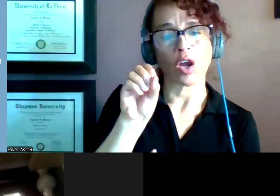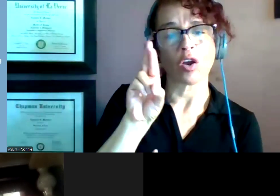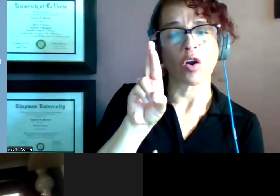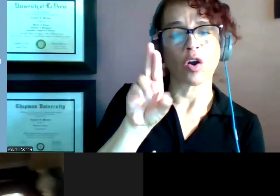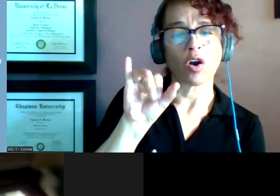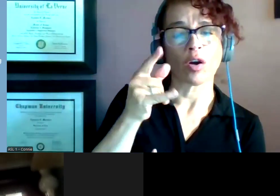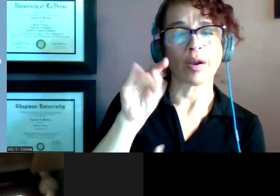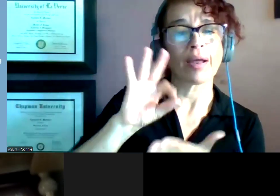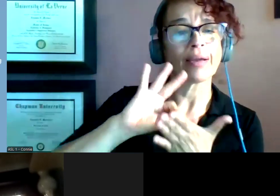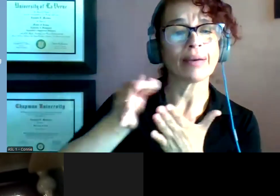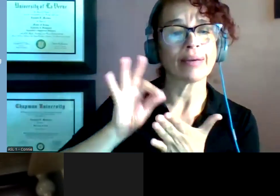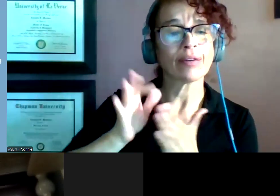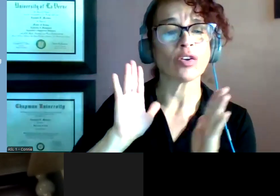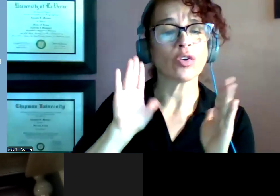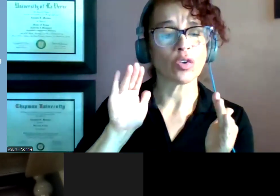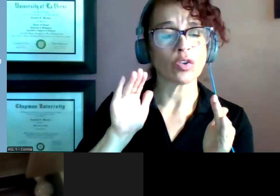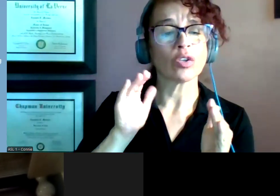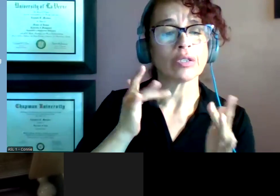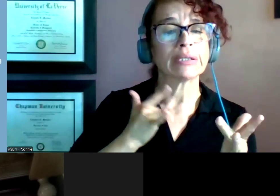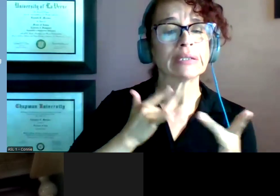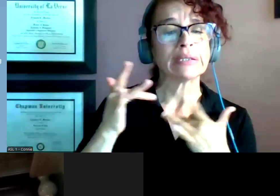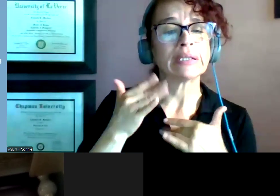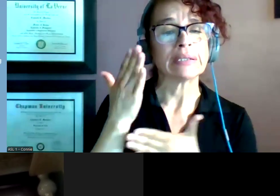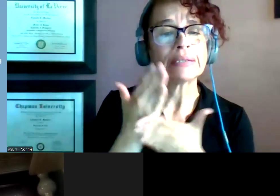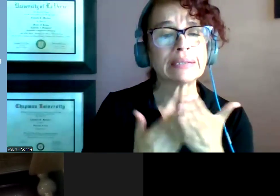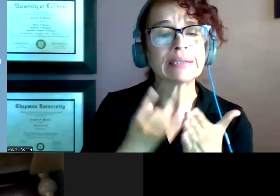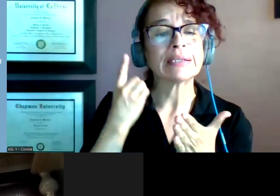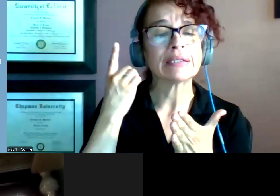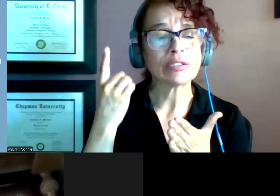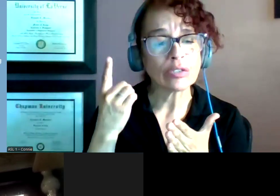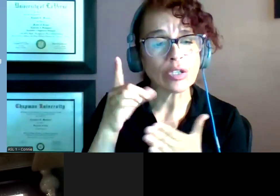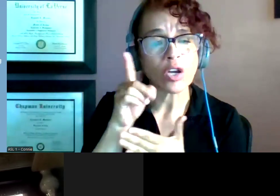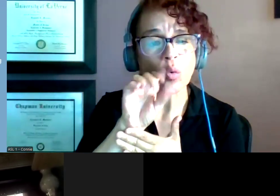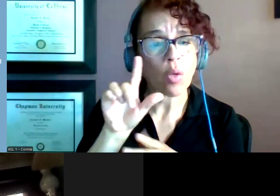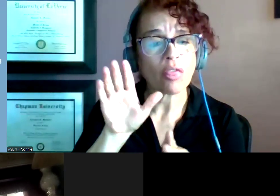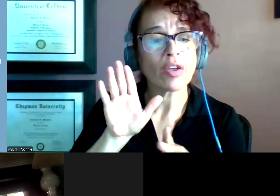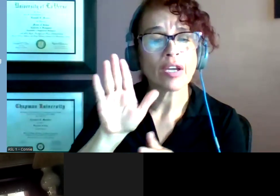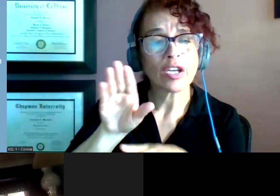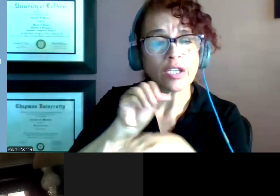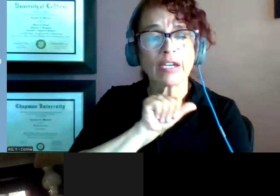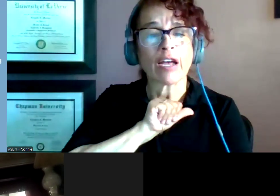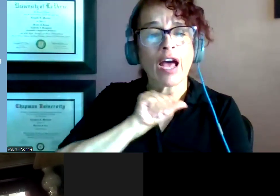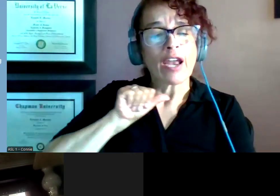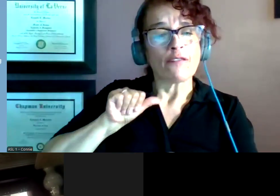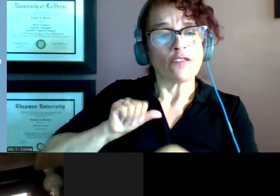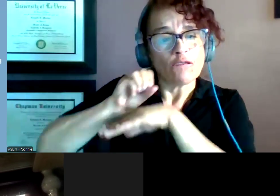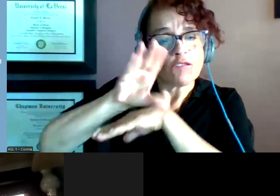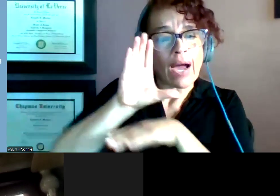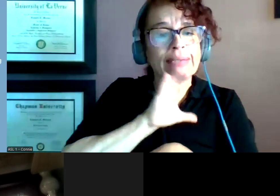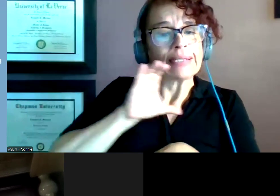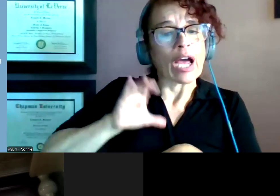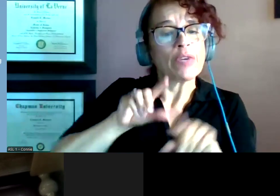that Medi-Cal group considers having somebody who is a dual on their advisory committee also,